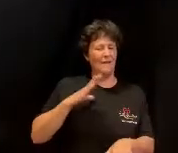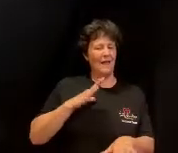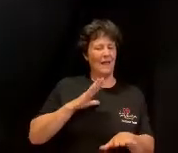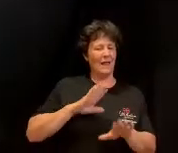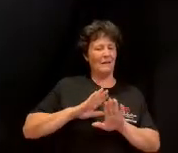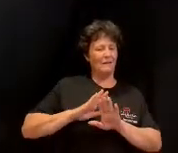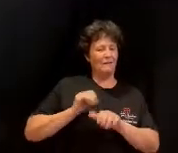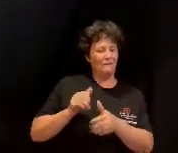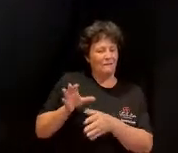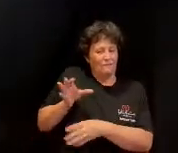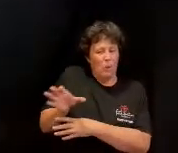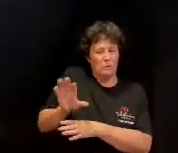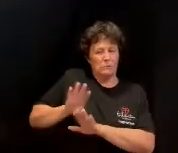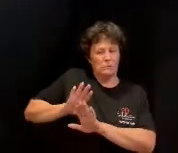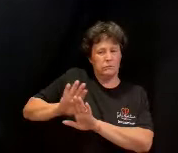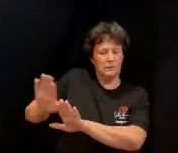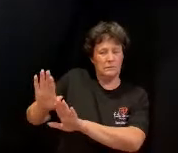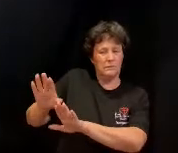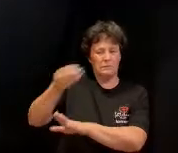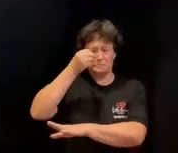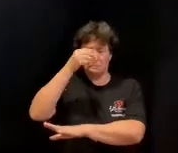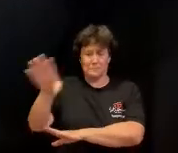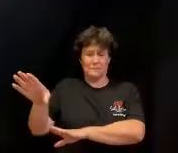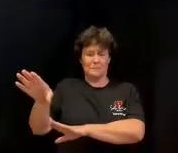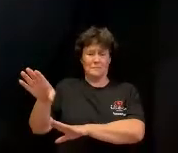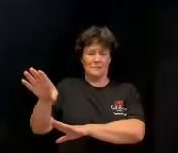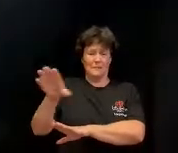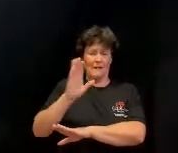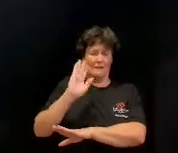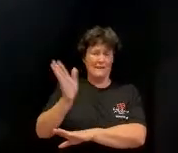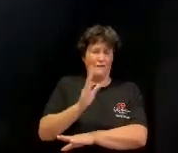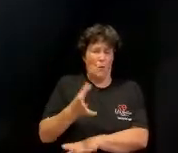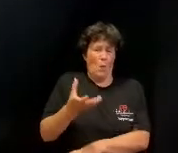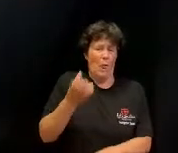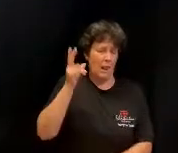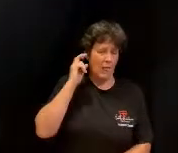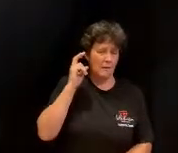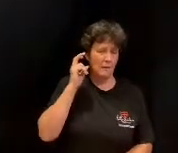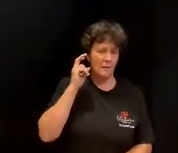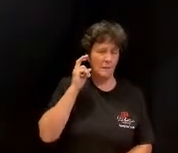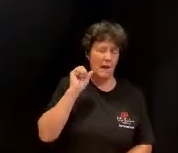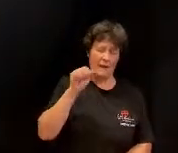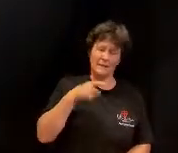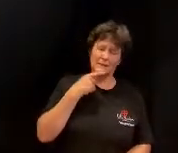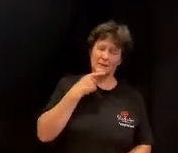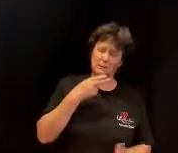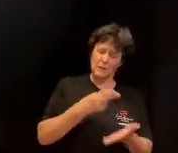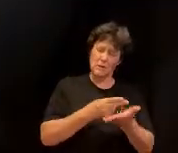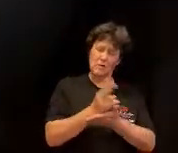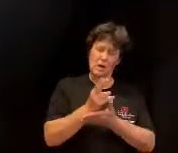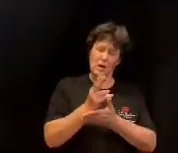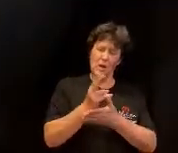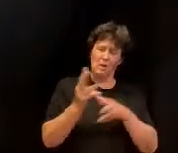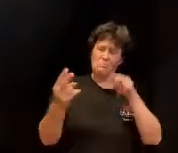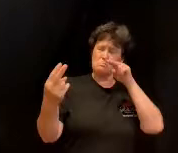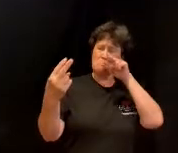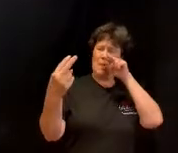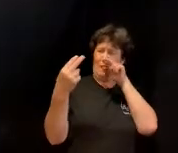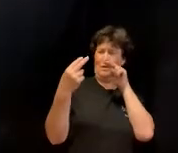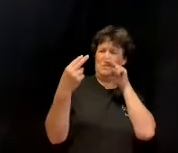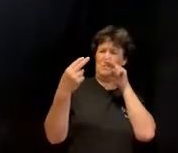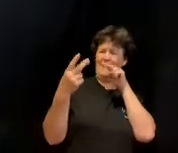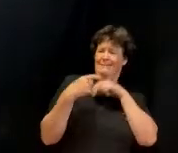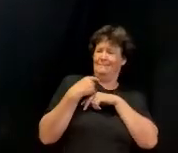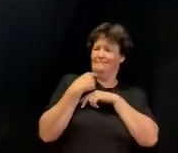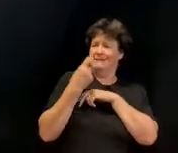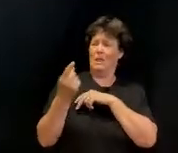away. But I can speak truth humbly. I can look at someone just like Jesus. I can look them in the eye and I can tell them the